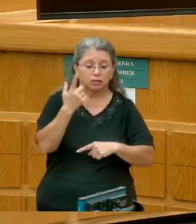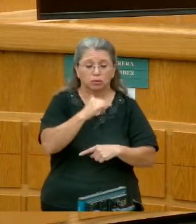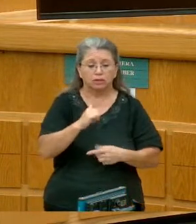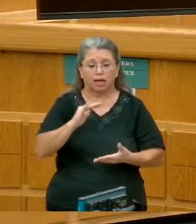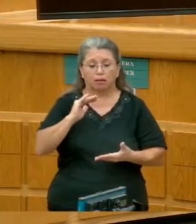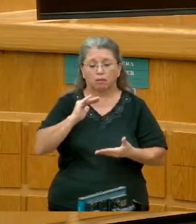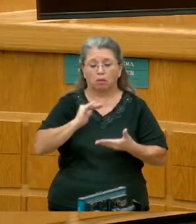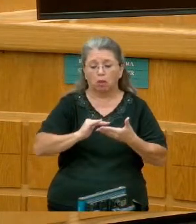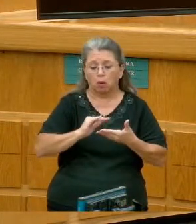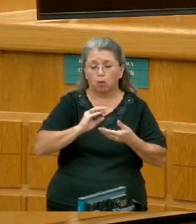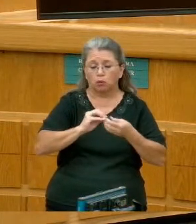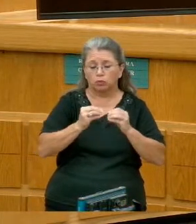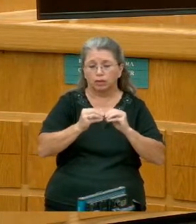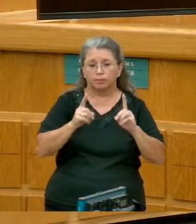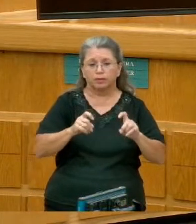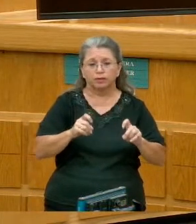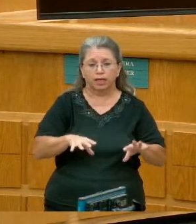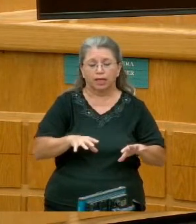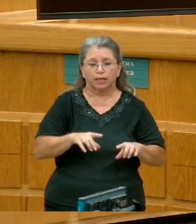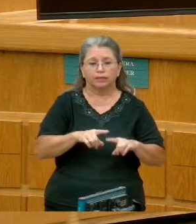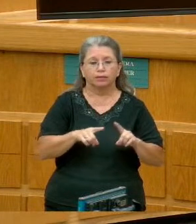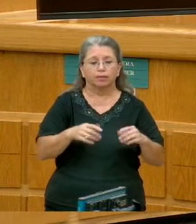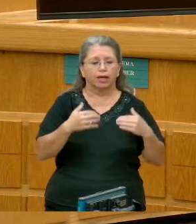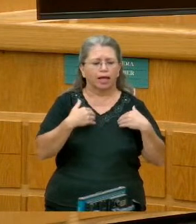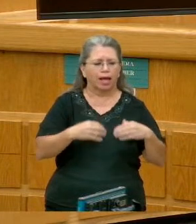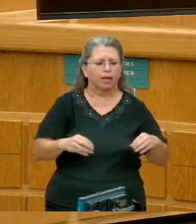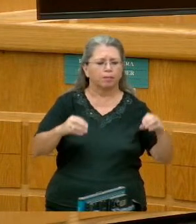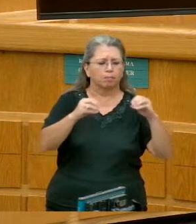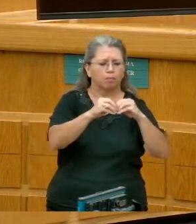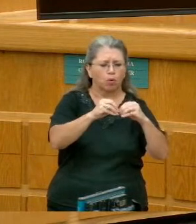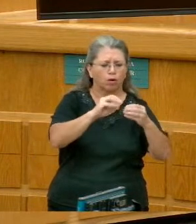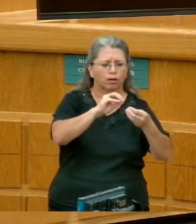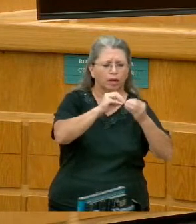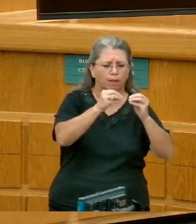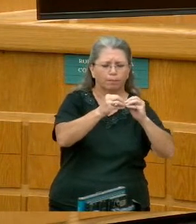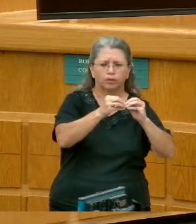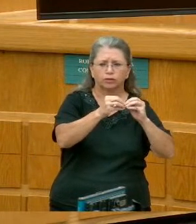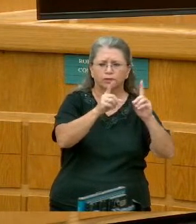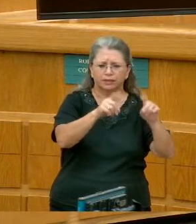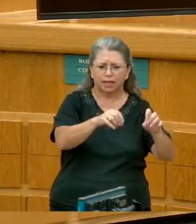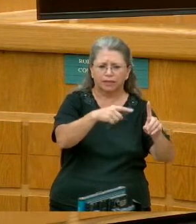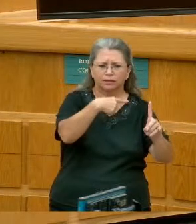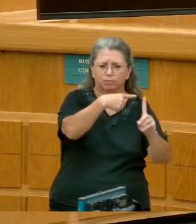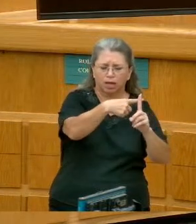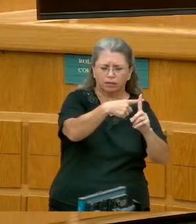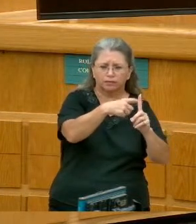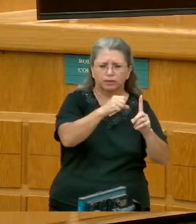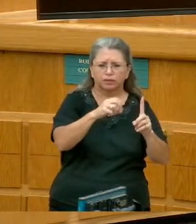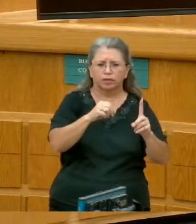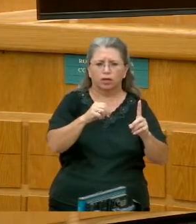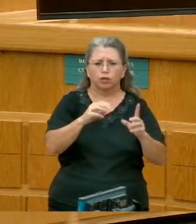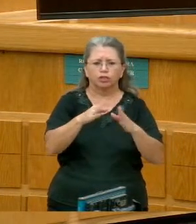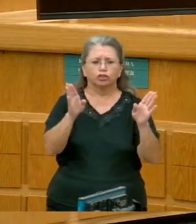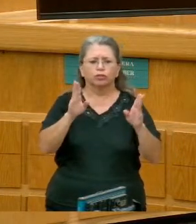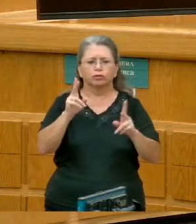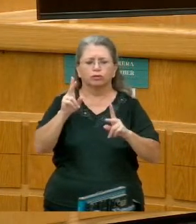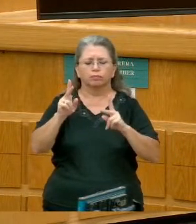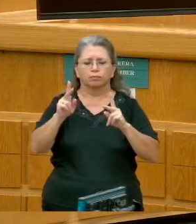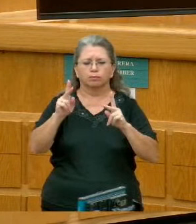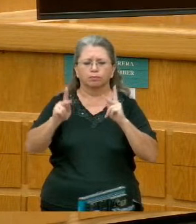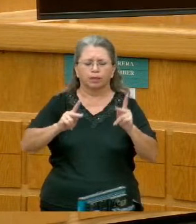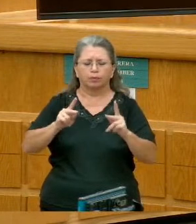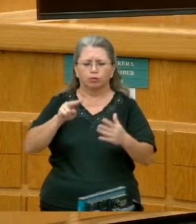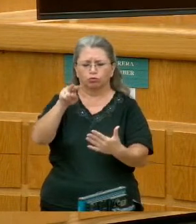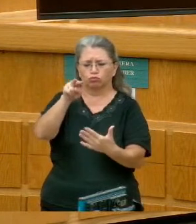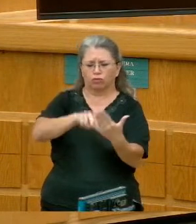more persons were impacted from COVID. And the general person reading those reports felt it